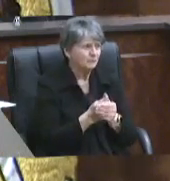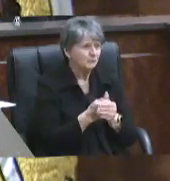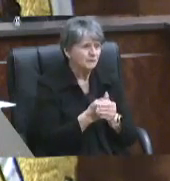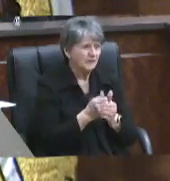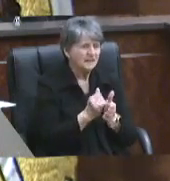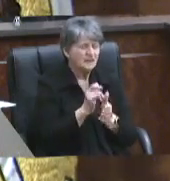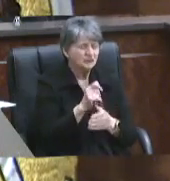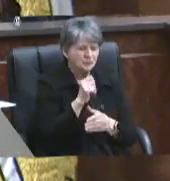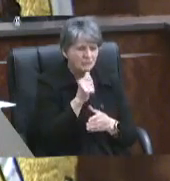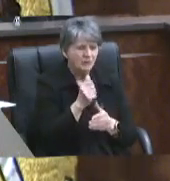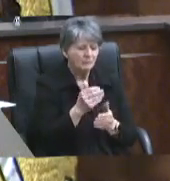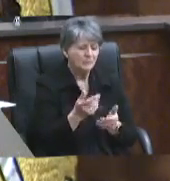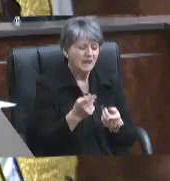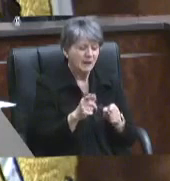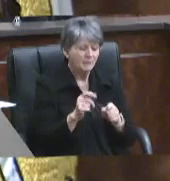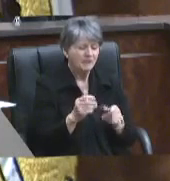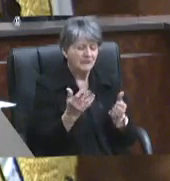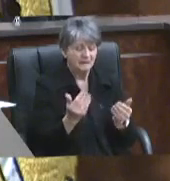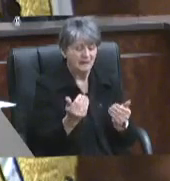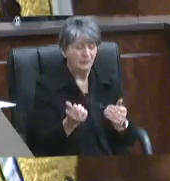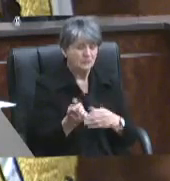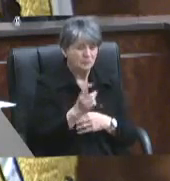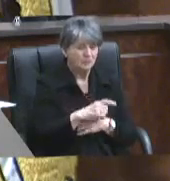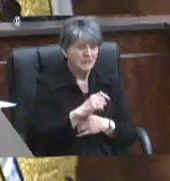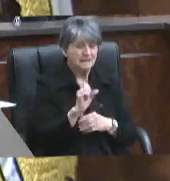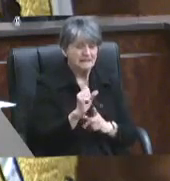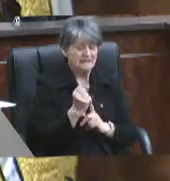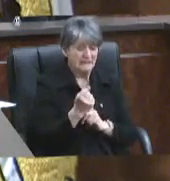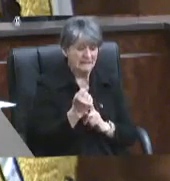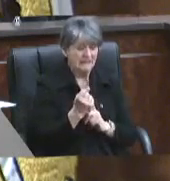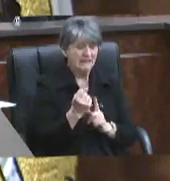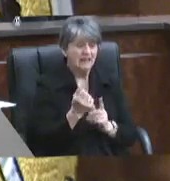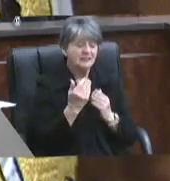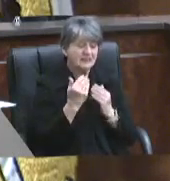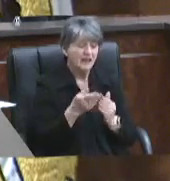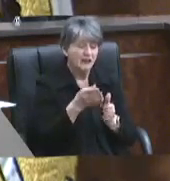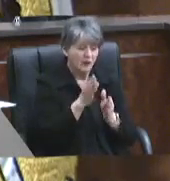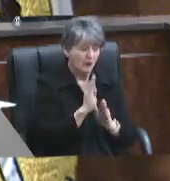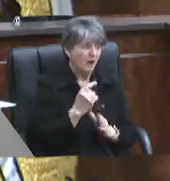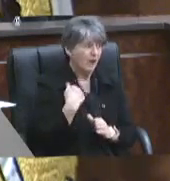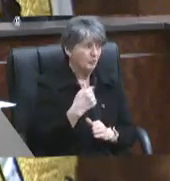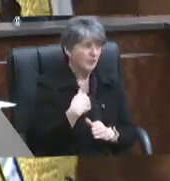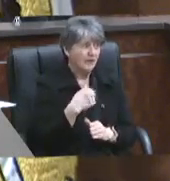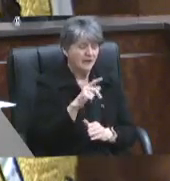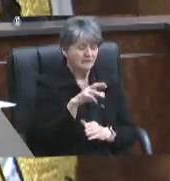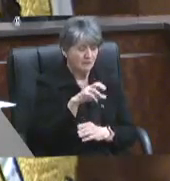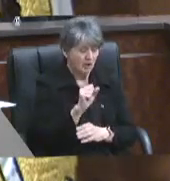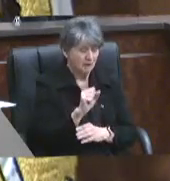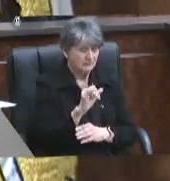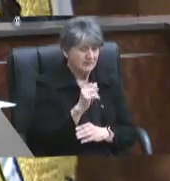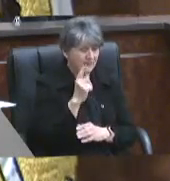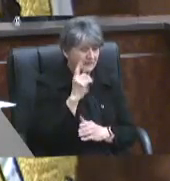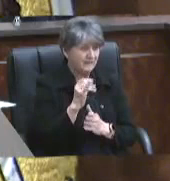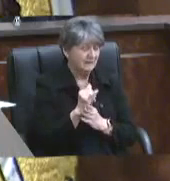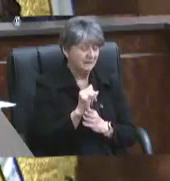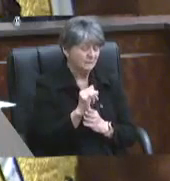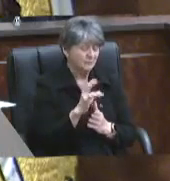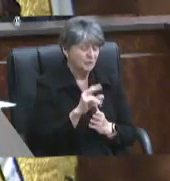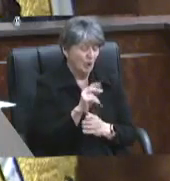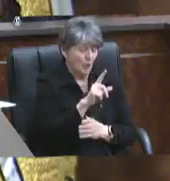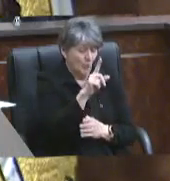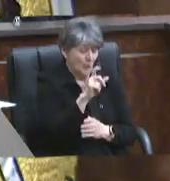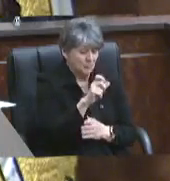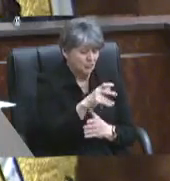today's society, but it does. And thank God we have Lars to take care of that. And I think it's a no-brainer in